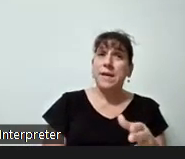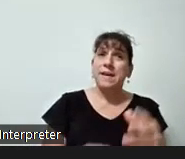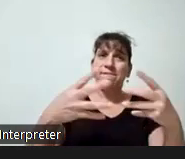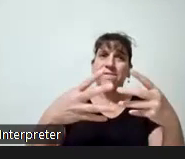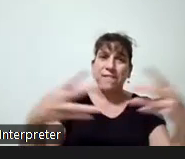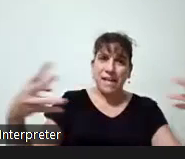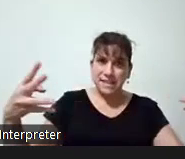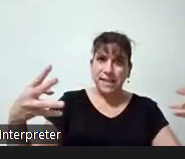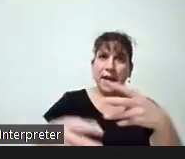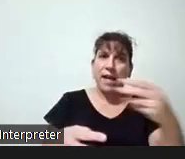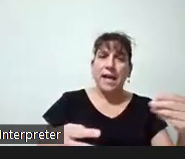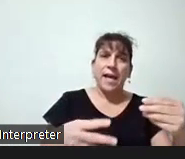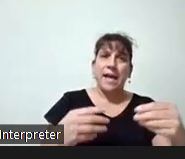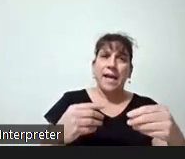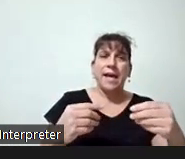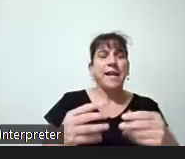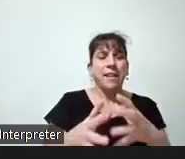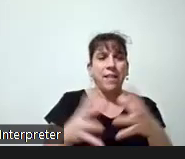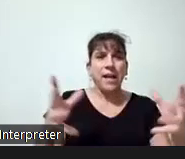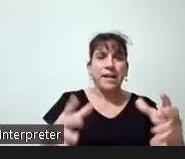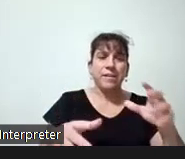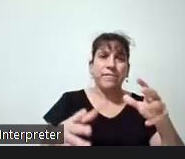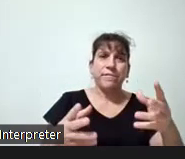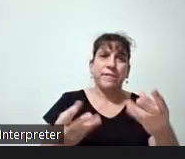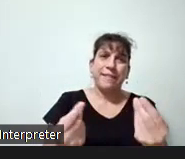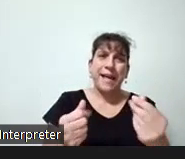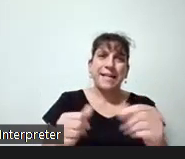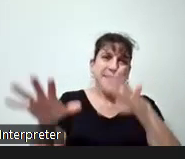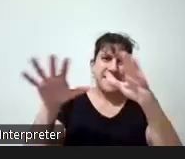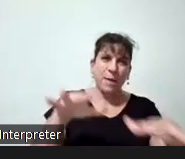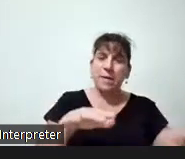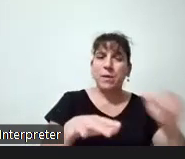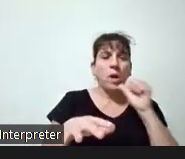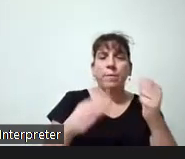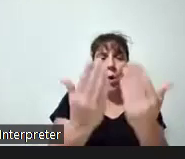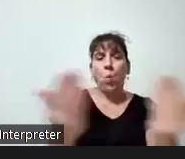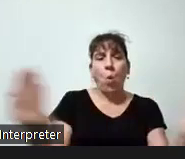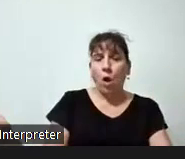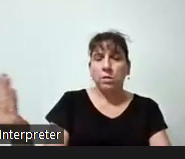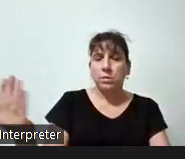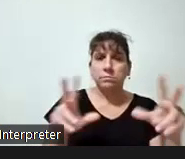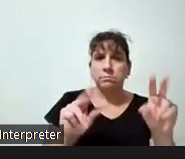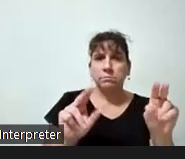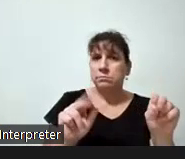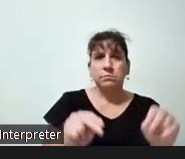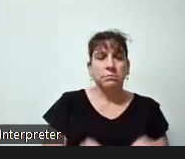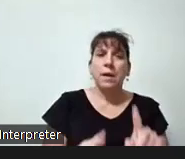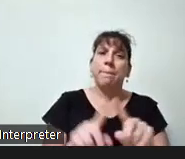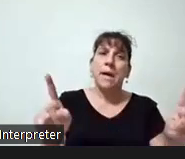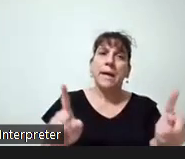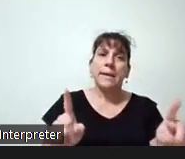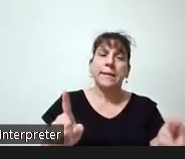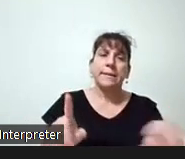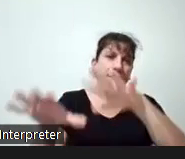there is extensive landscaping. There's not in fact going to be a wall there, but the